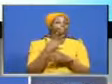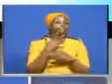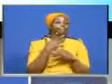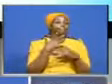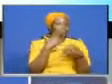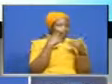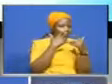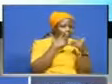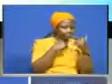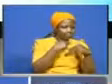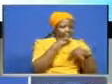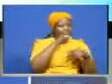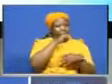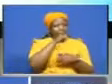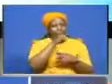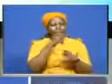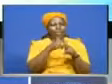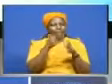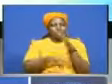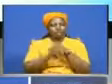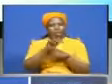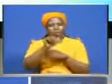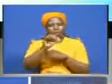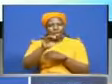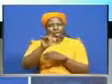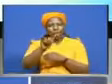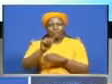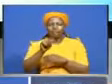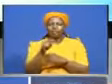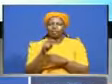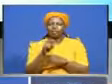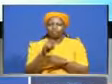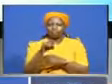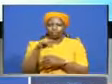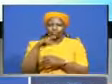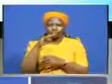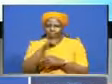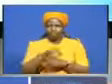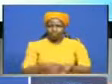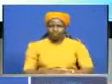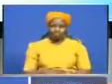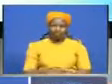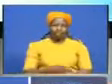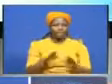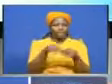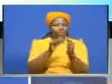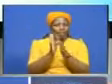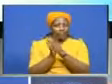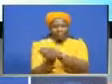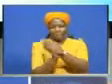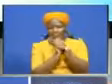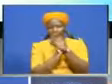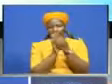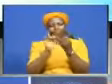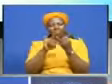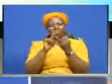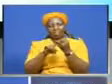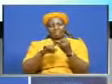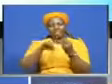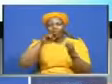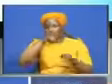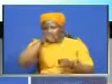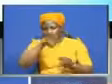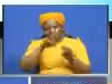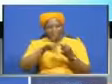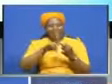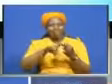called McPlant next year. McDonald's say it would offer plant-based burgers, chicken substitutes, and even breakfast